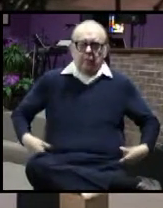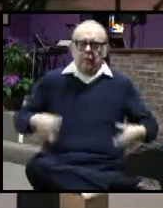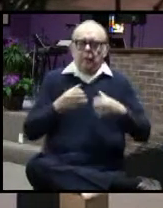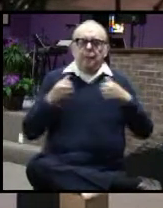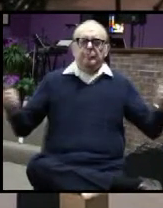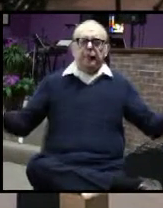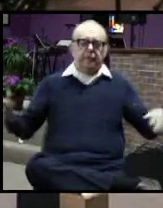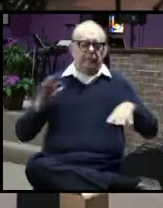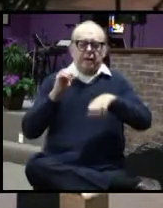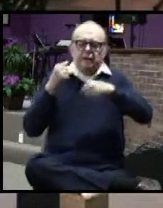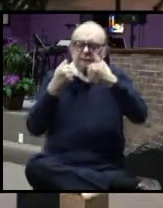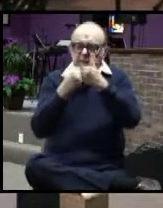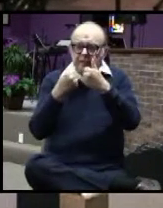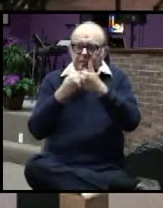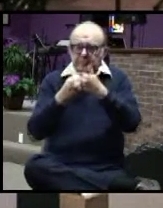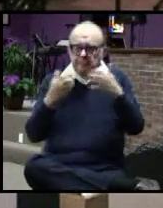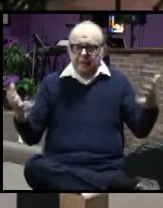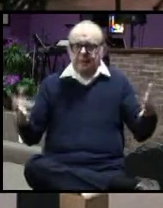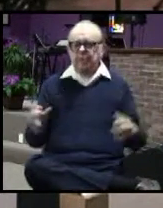Remember those days?